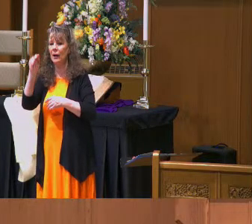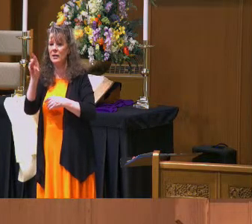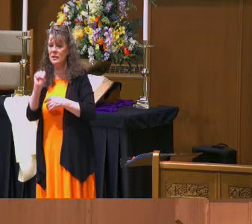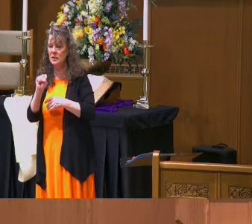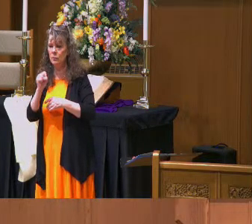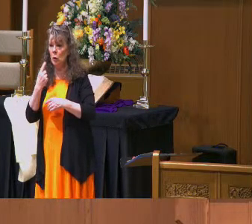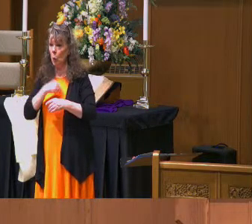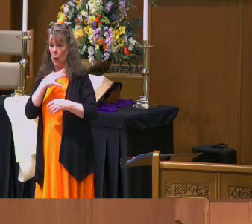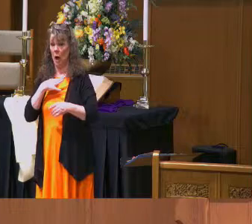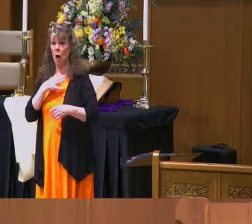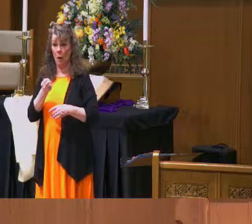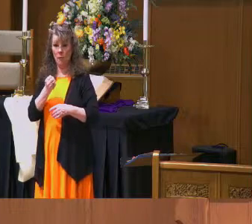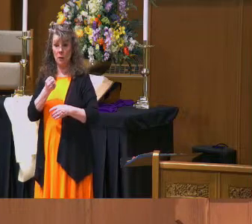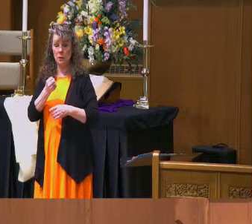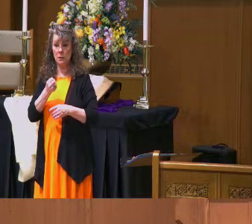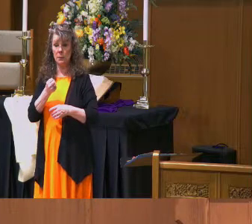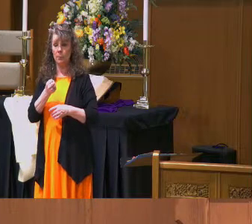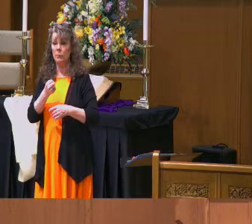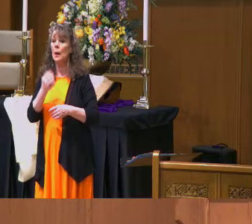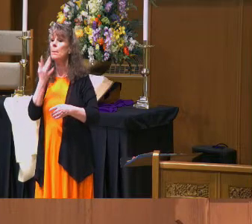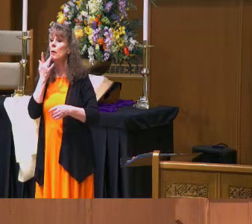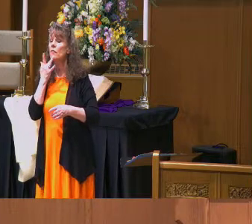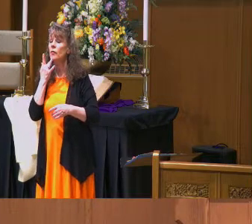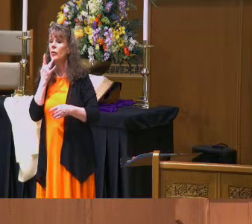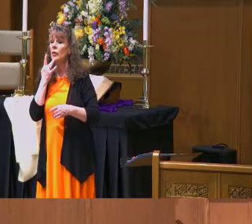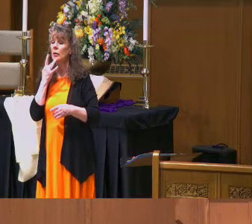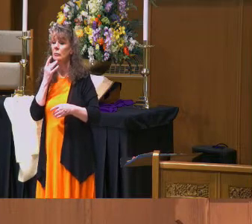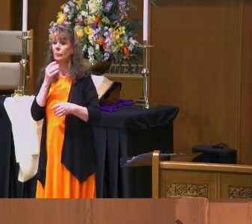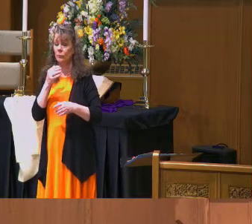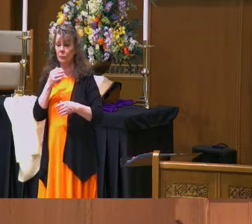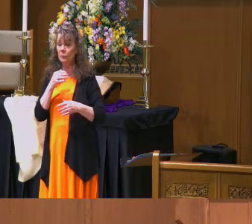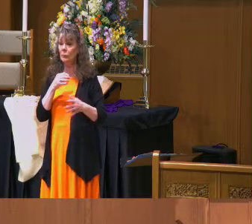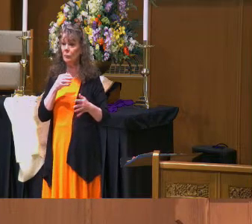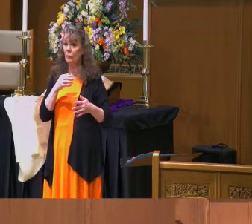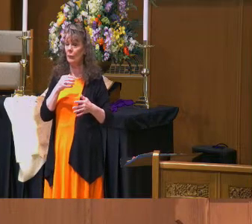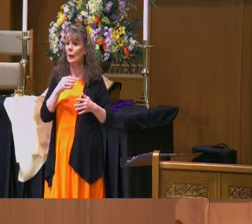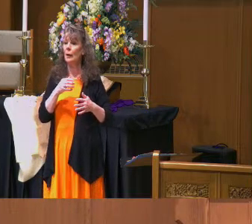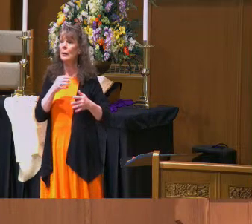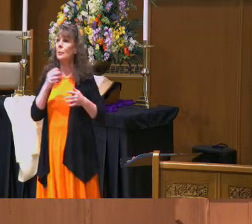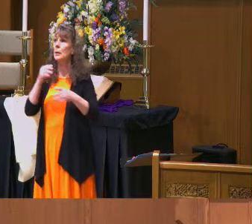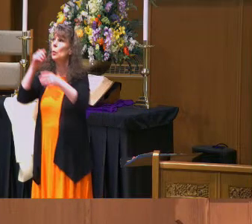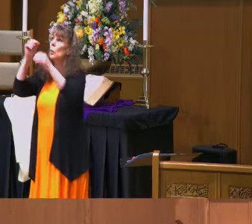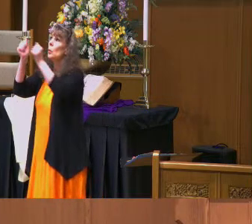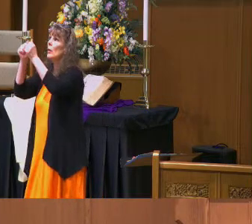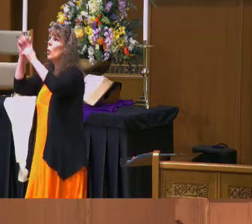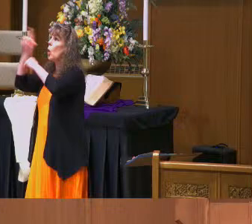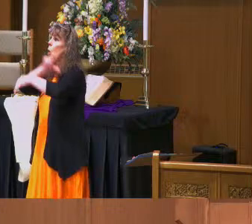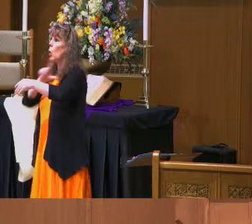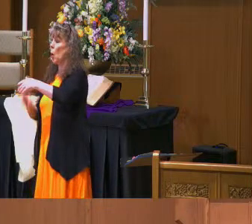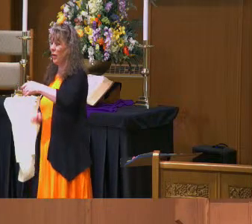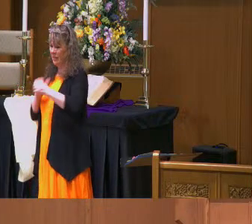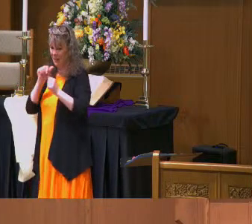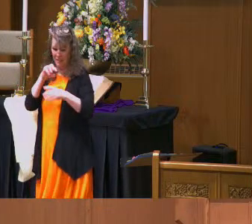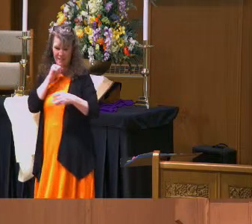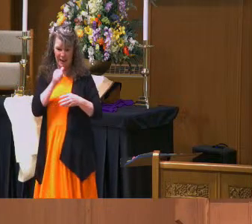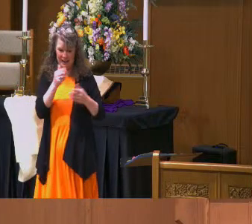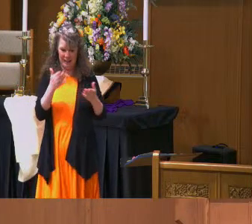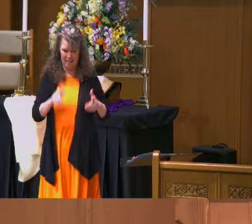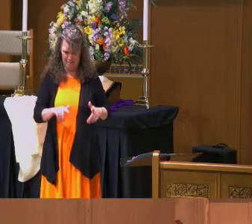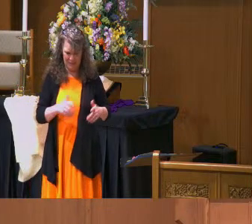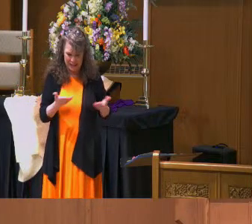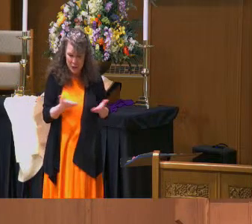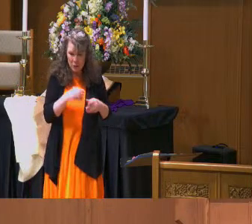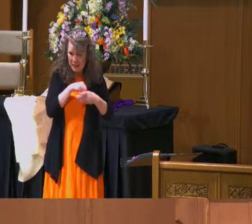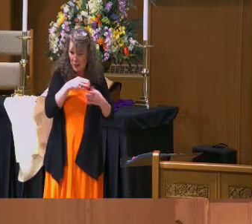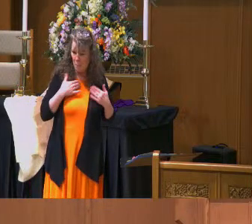confident, I say, and would prefer to be away from the body and at home with the Lord. So we make it our